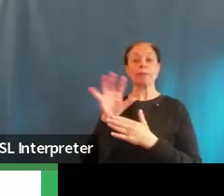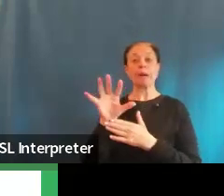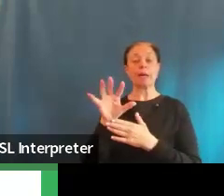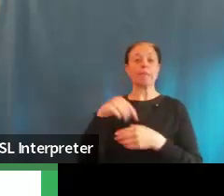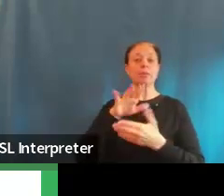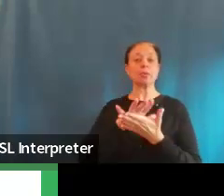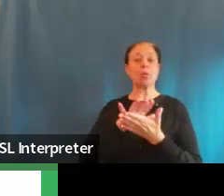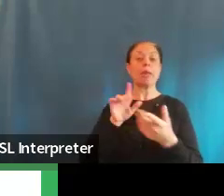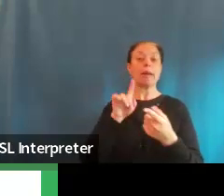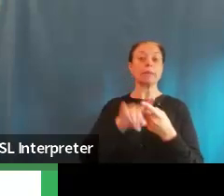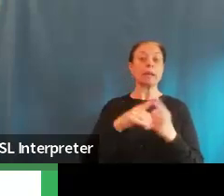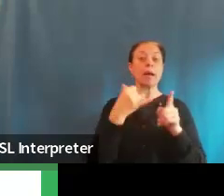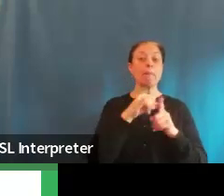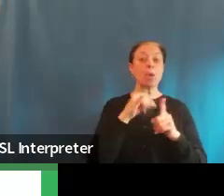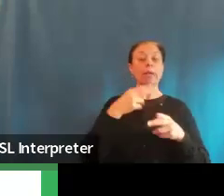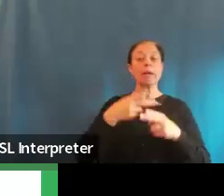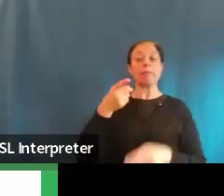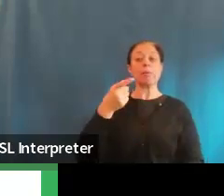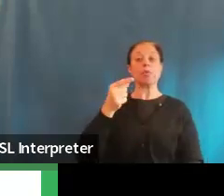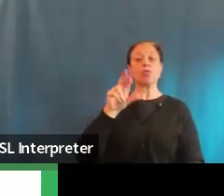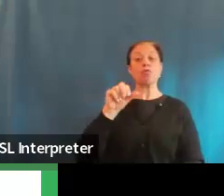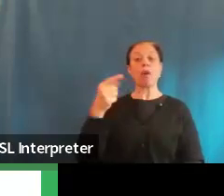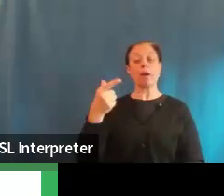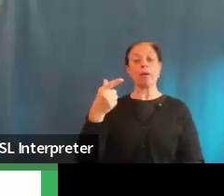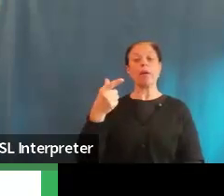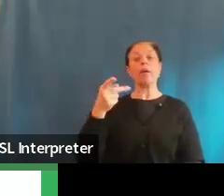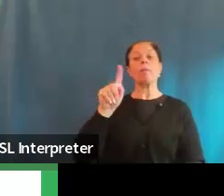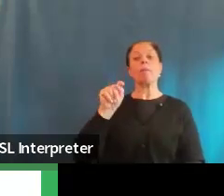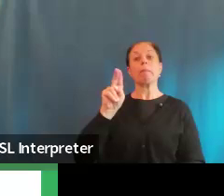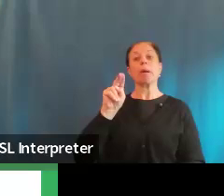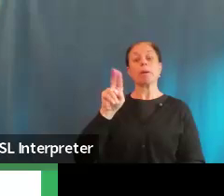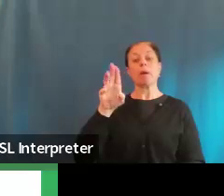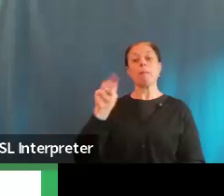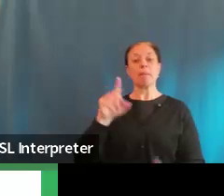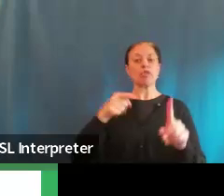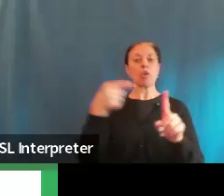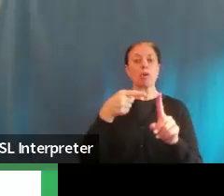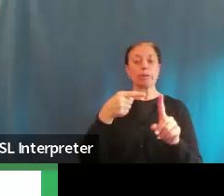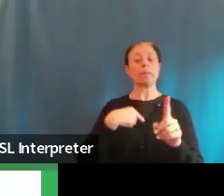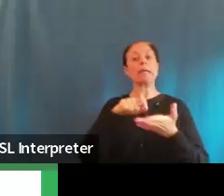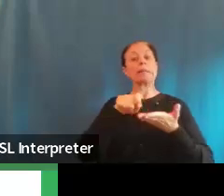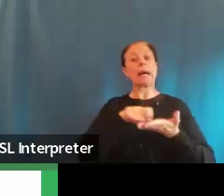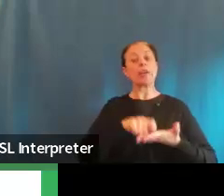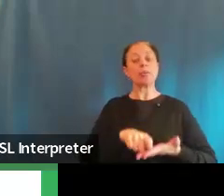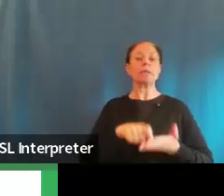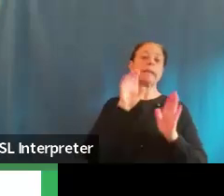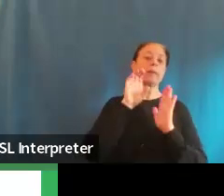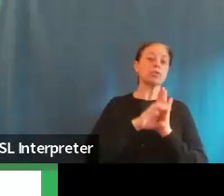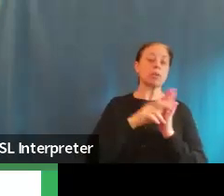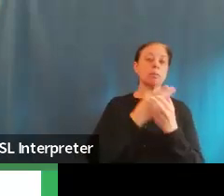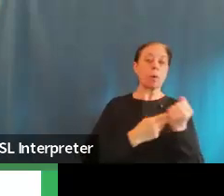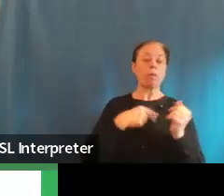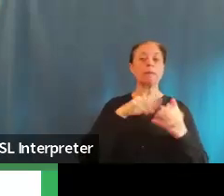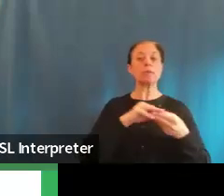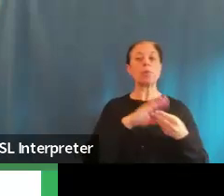school until a bully named Greg Putnam makes him his latest target. Through diary entries and illustrations, this